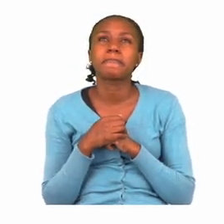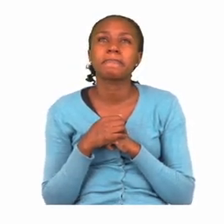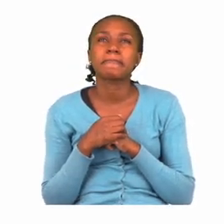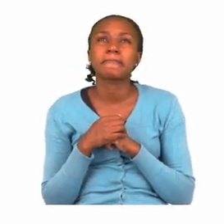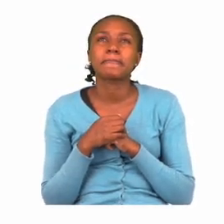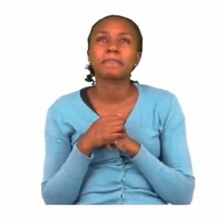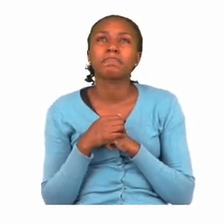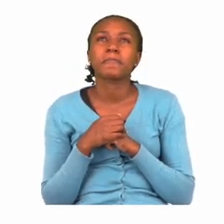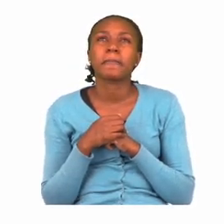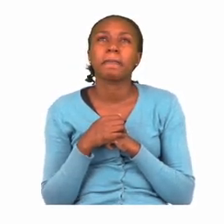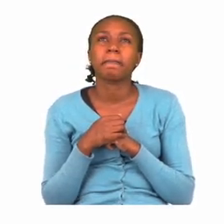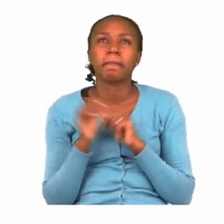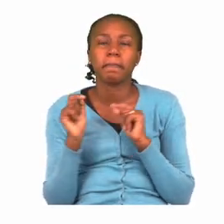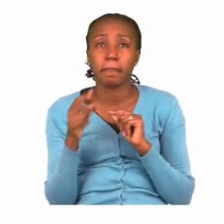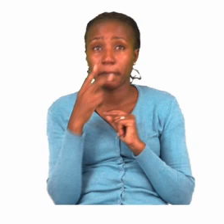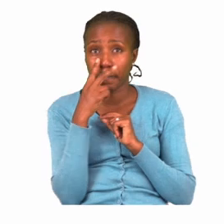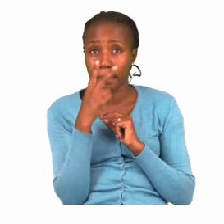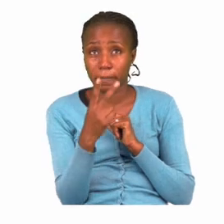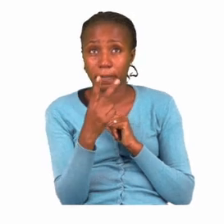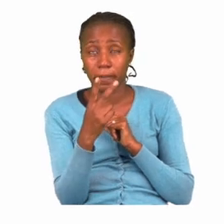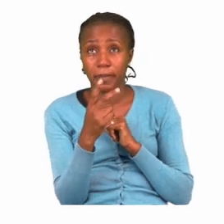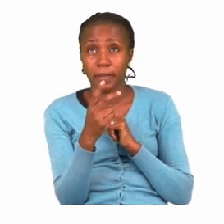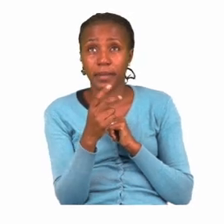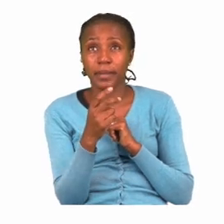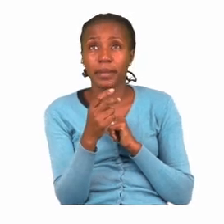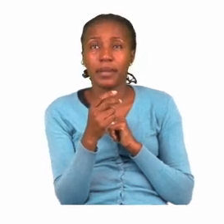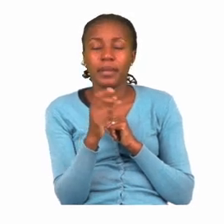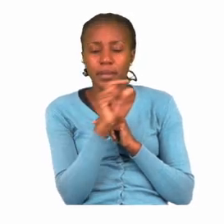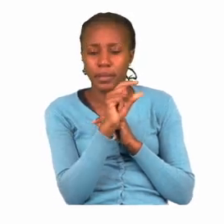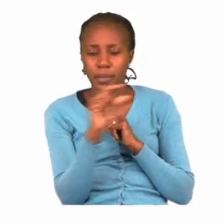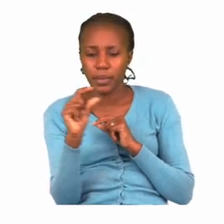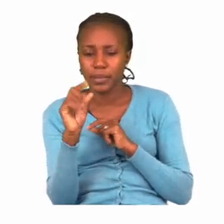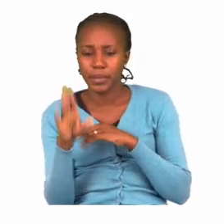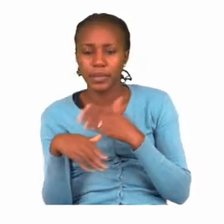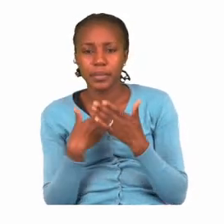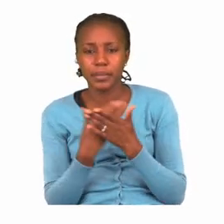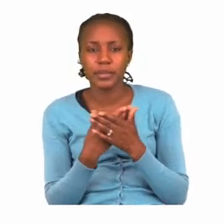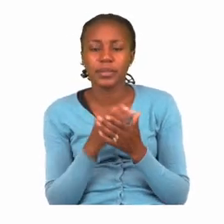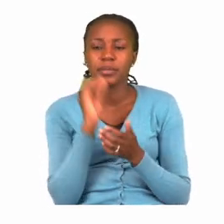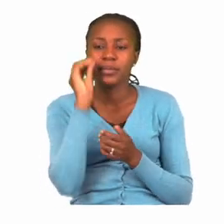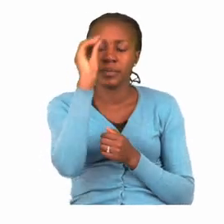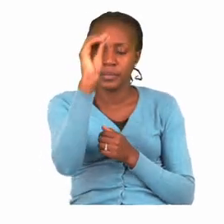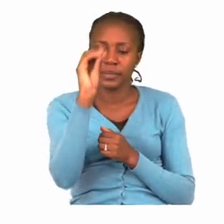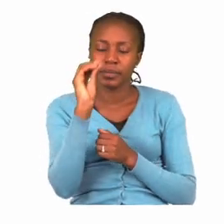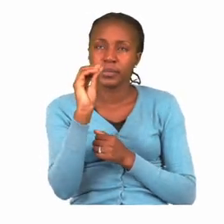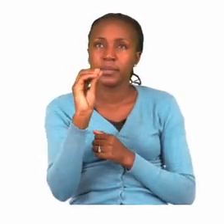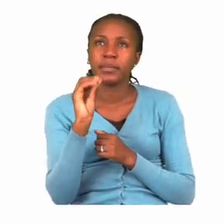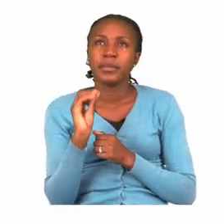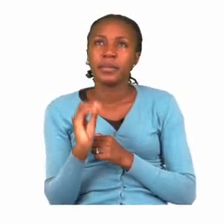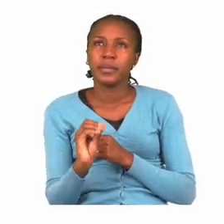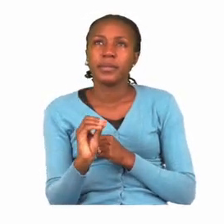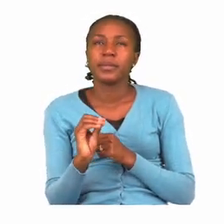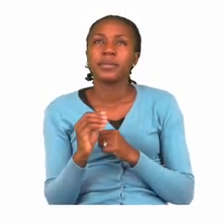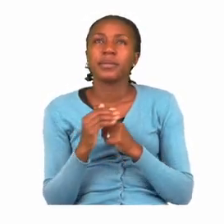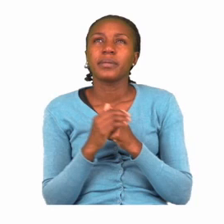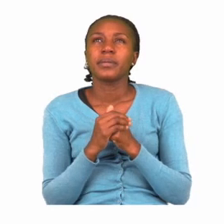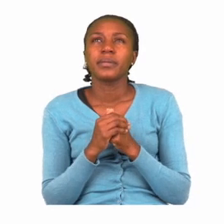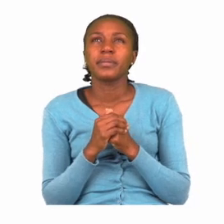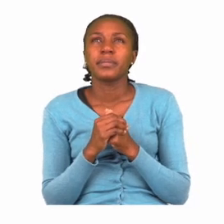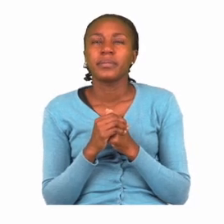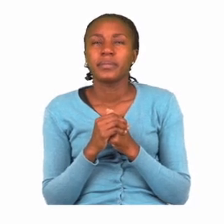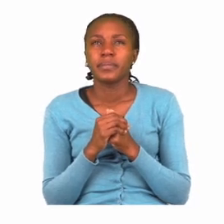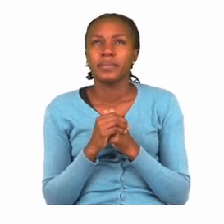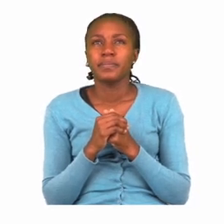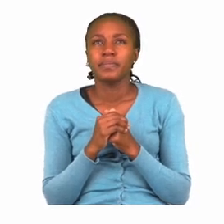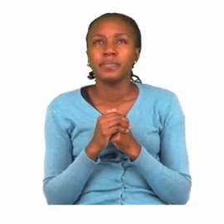the crossword and the pictures to try and fill in the crossword by using the picture of